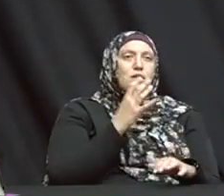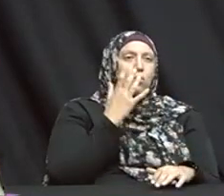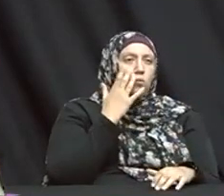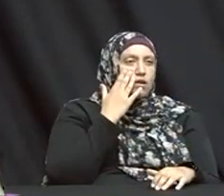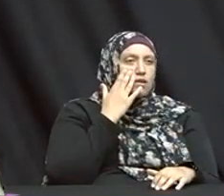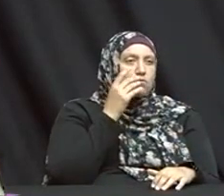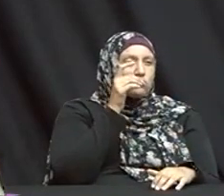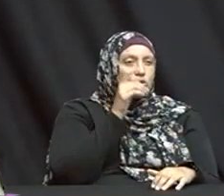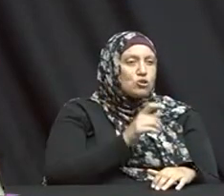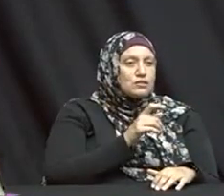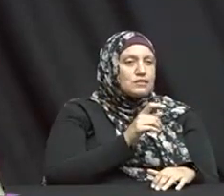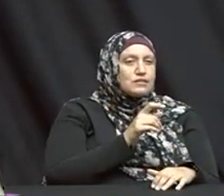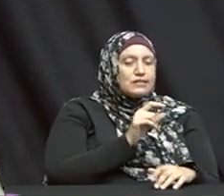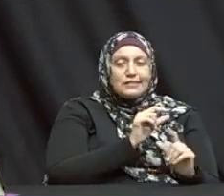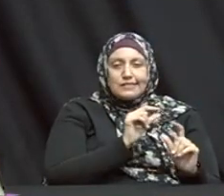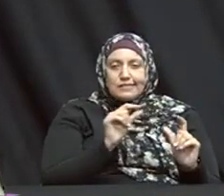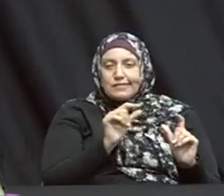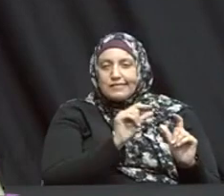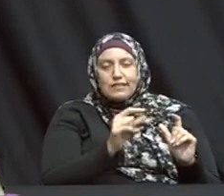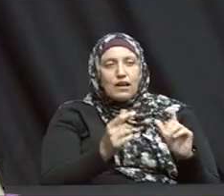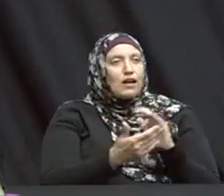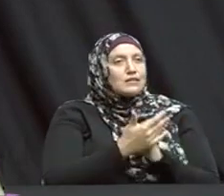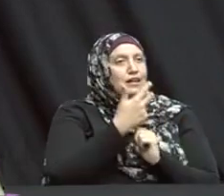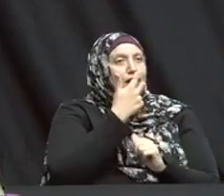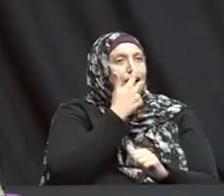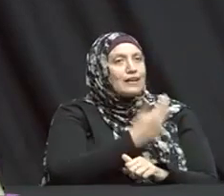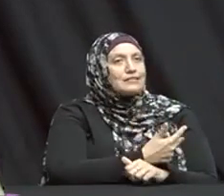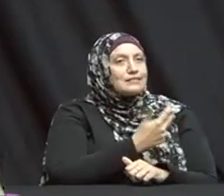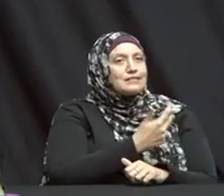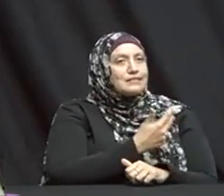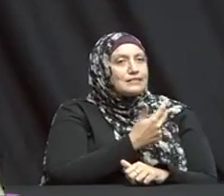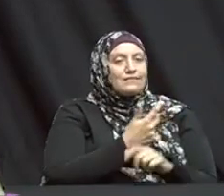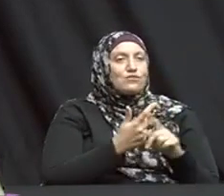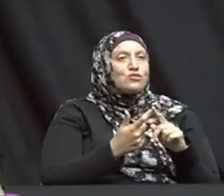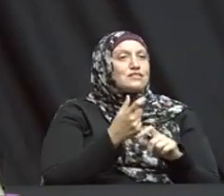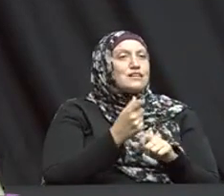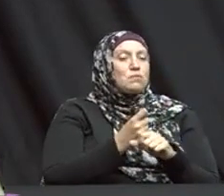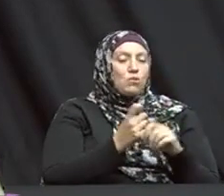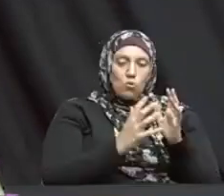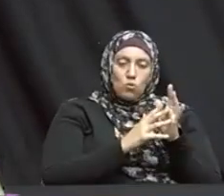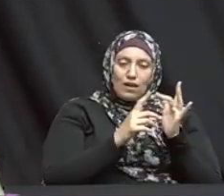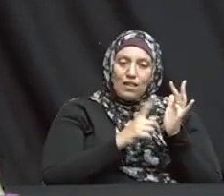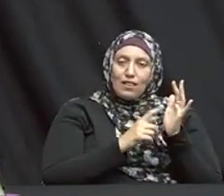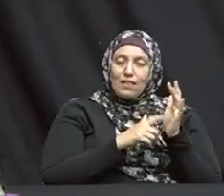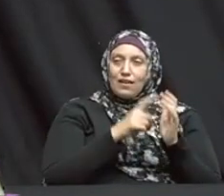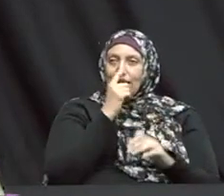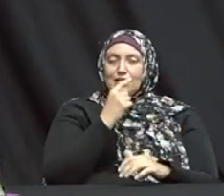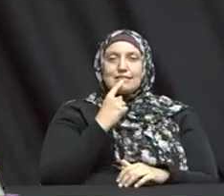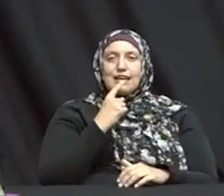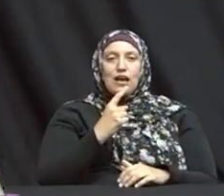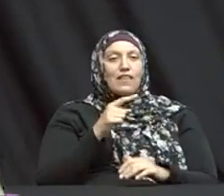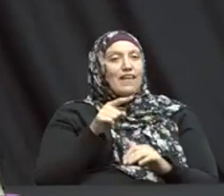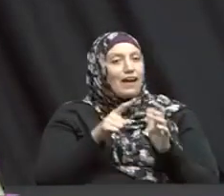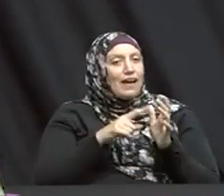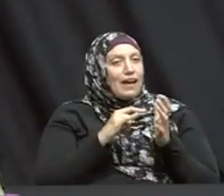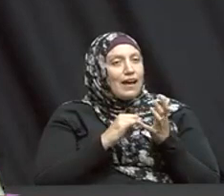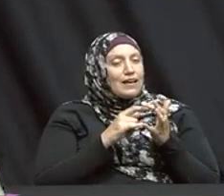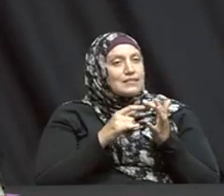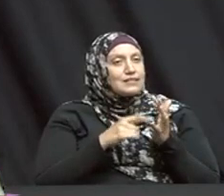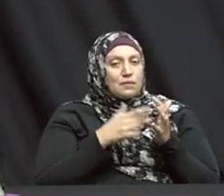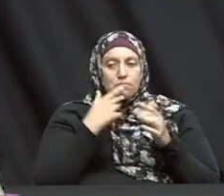are beneficiaries that are under 18. For example, the will could instruct for the assets to be rolled over into a testamentary